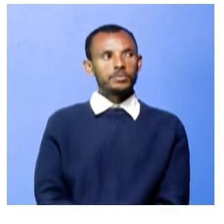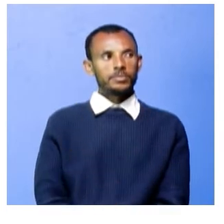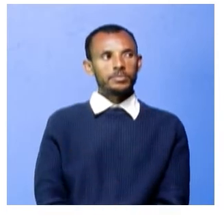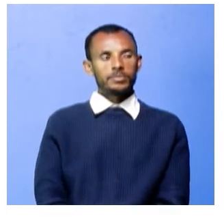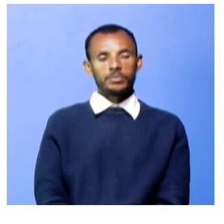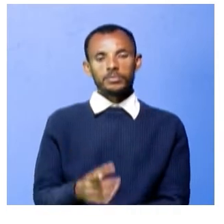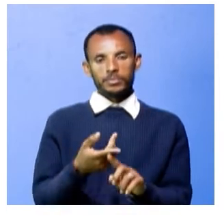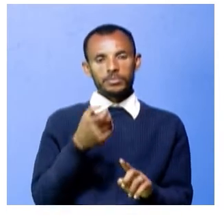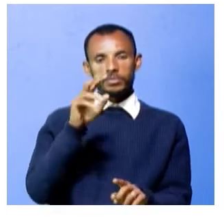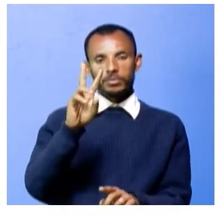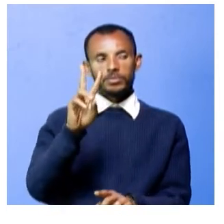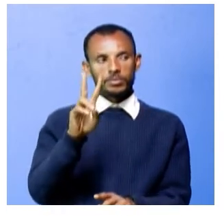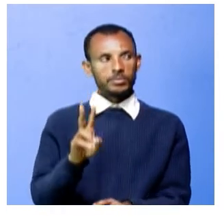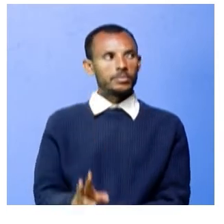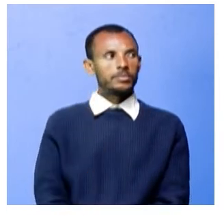from